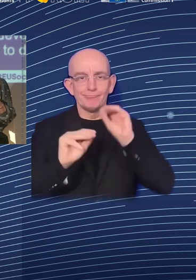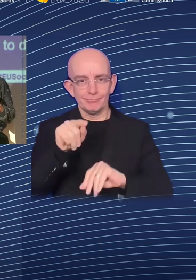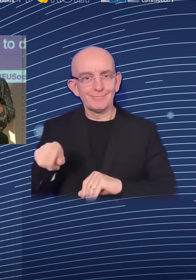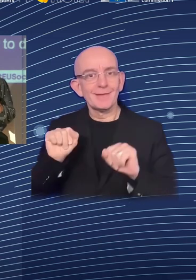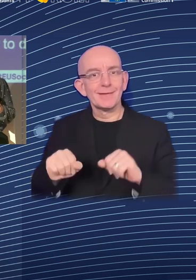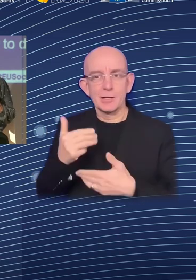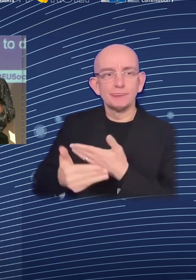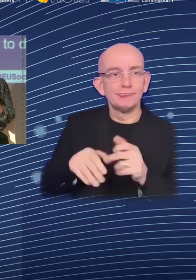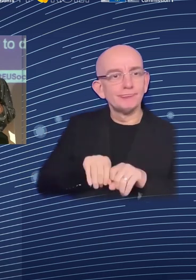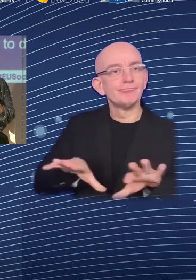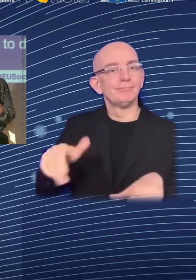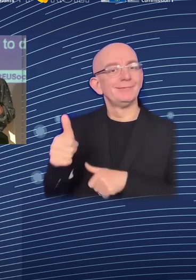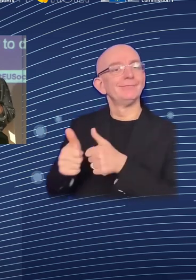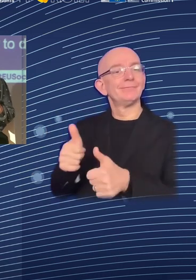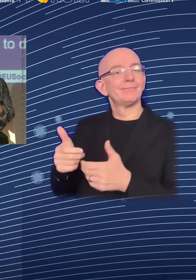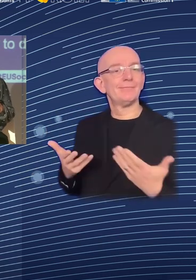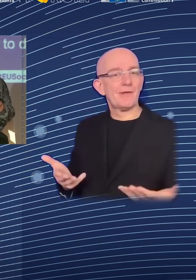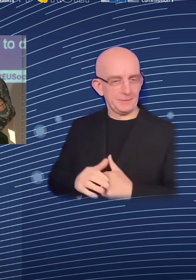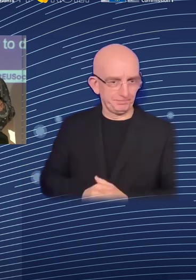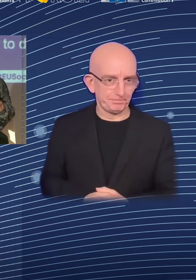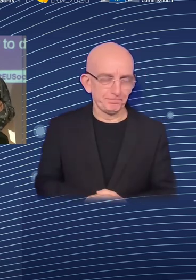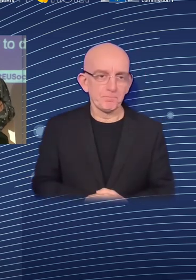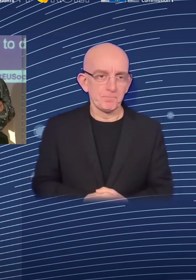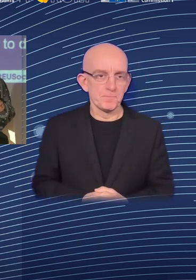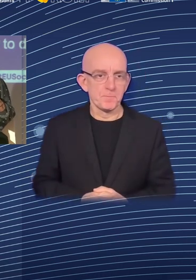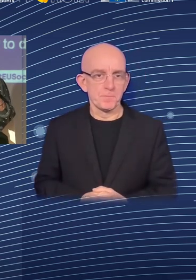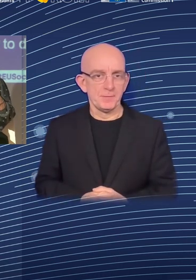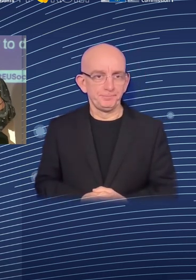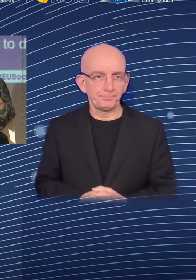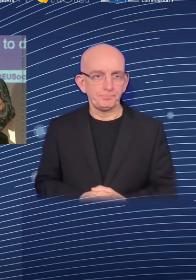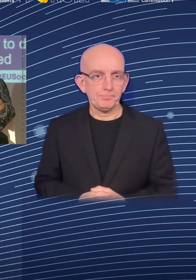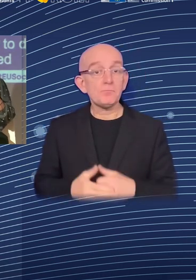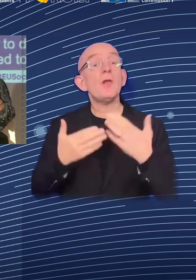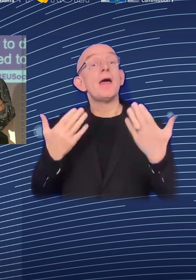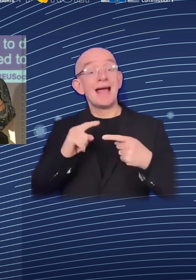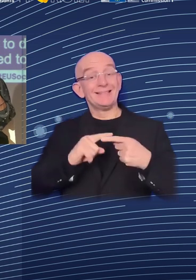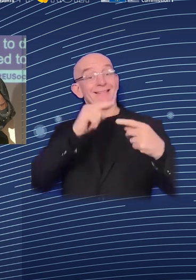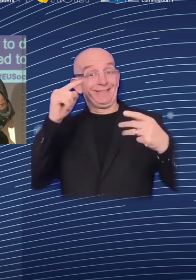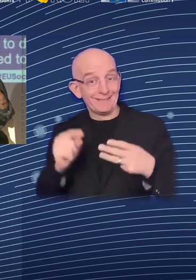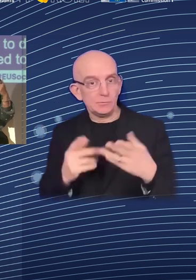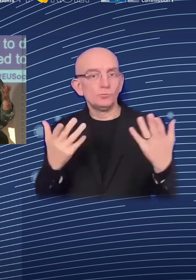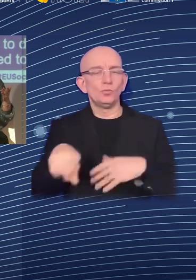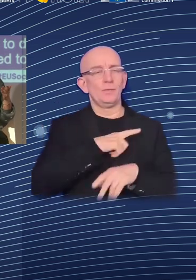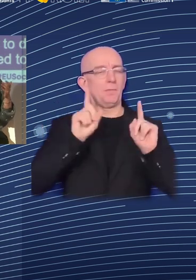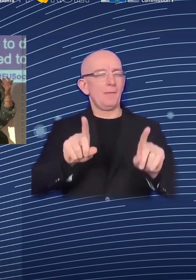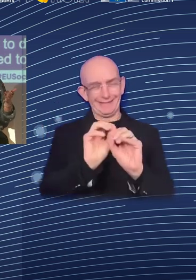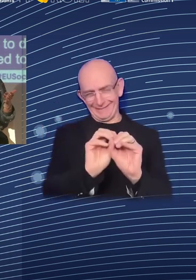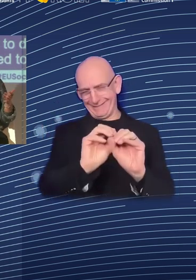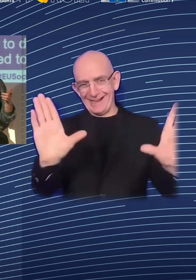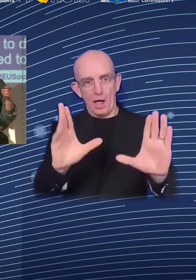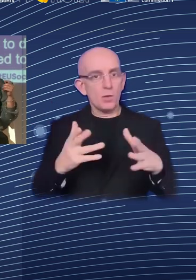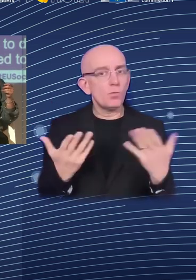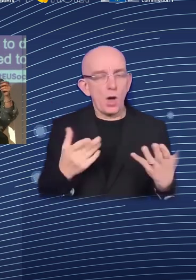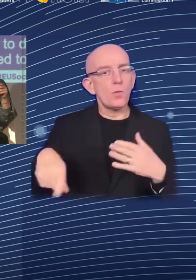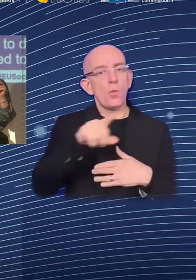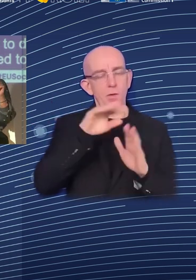Okay. Then we need to be really clear about. That our advices are true and we are